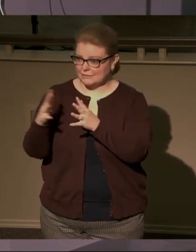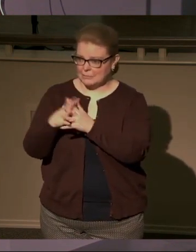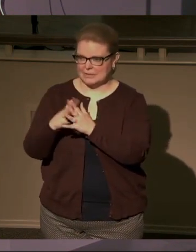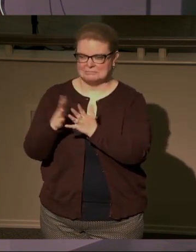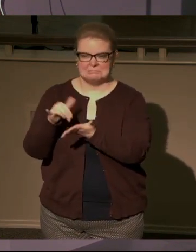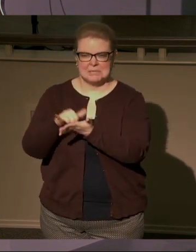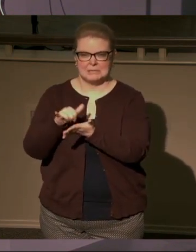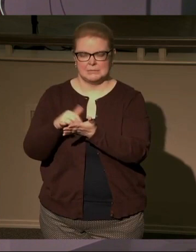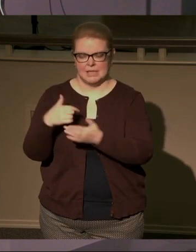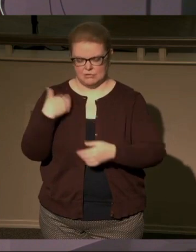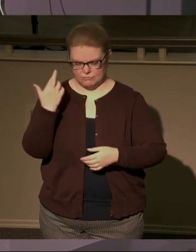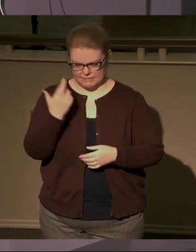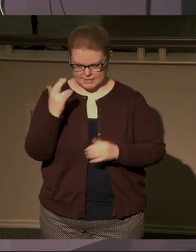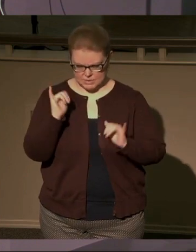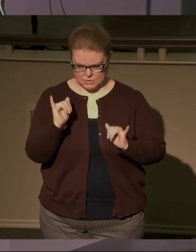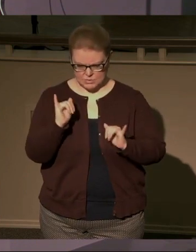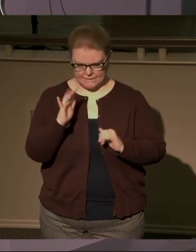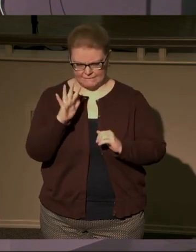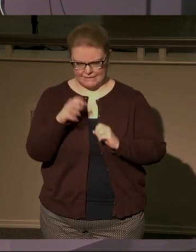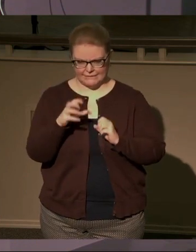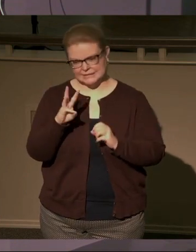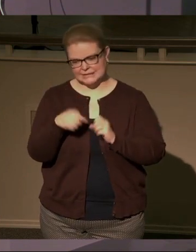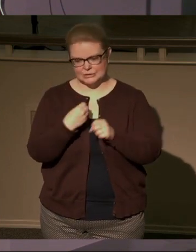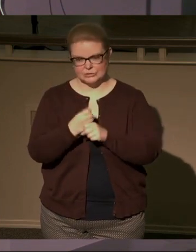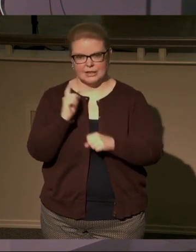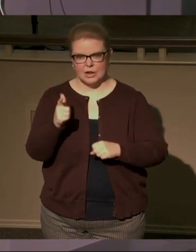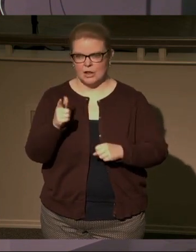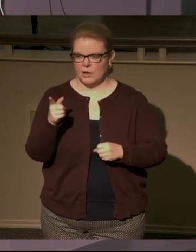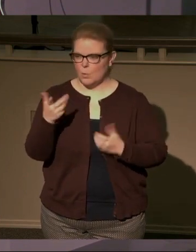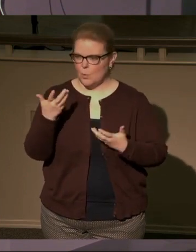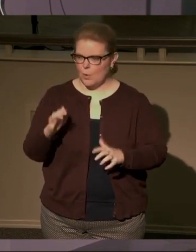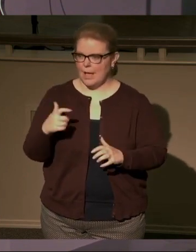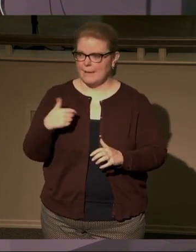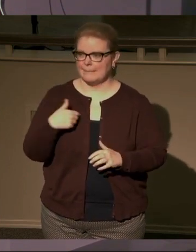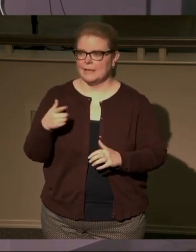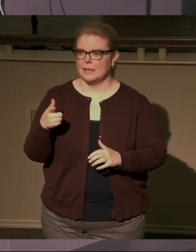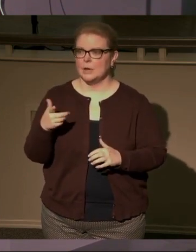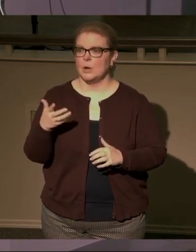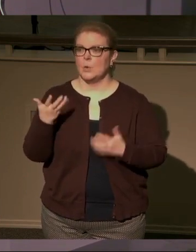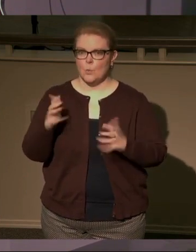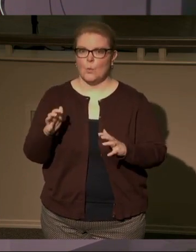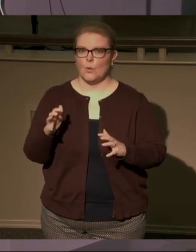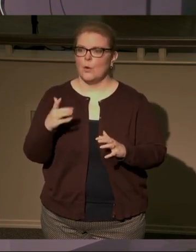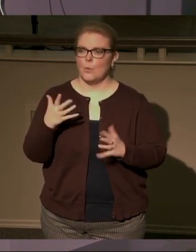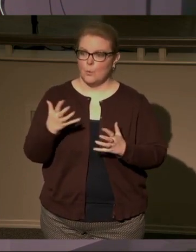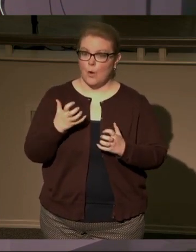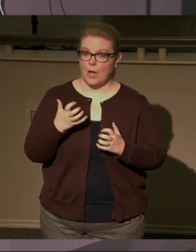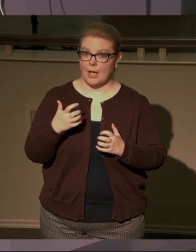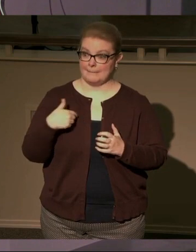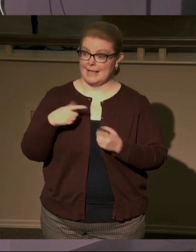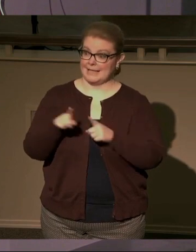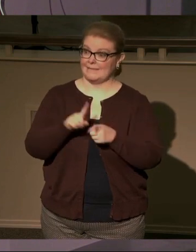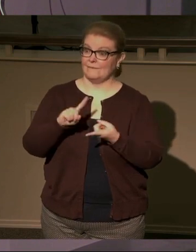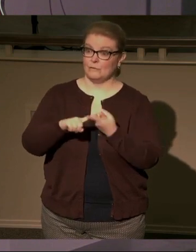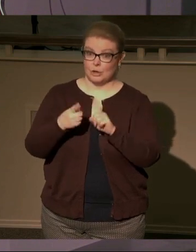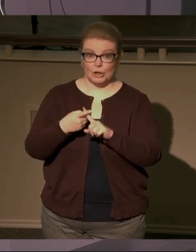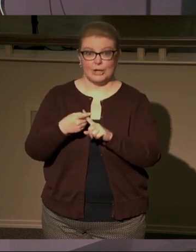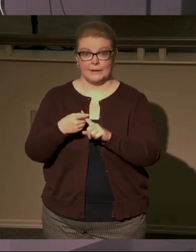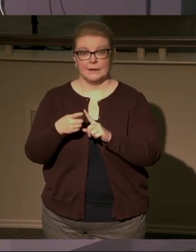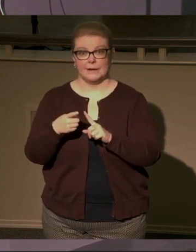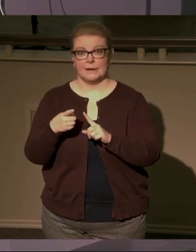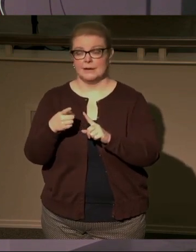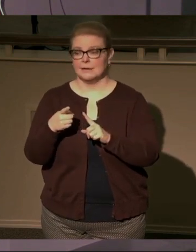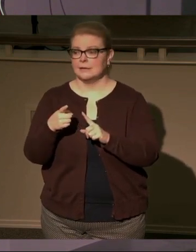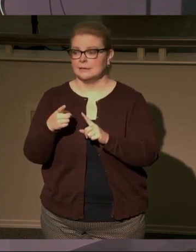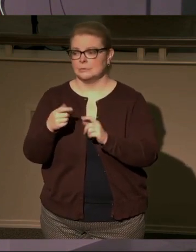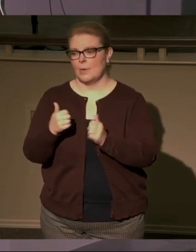realized 5 or 6 years later that I wasn't the guy they wanted. I was the friend of the guy they wanted. They wanted me to come along and be the stabilizing